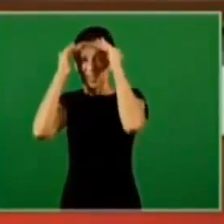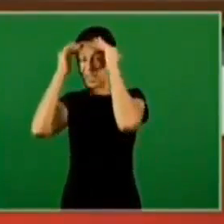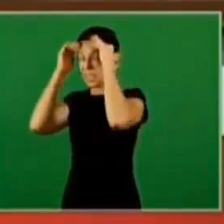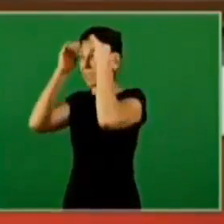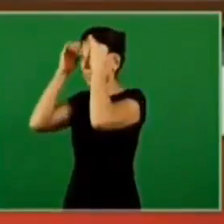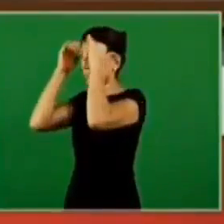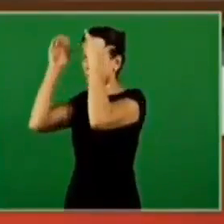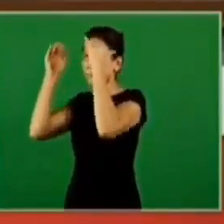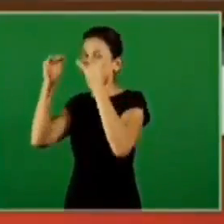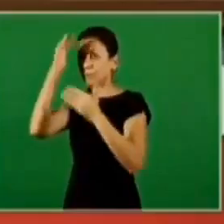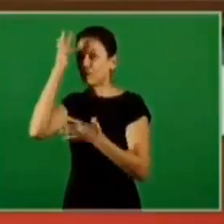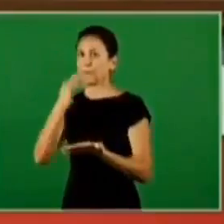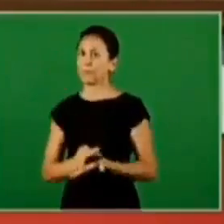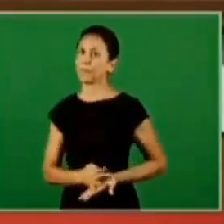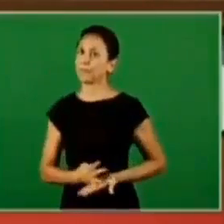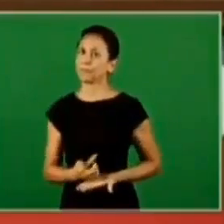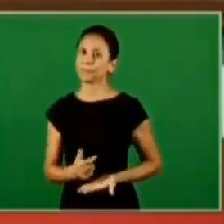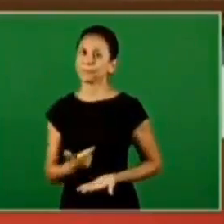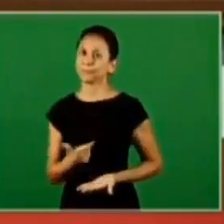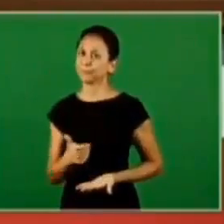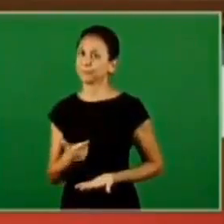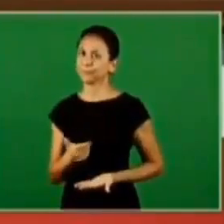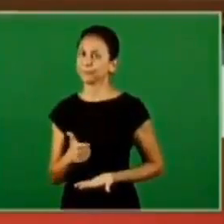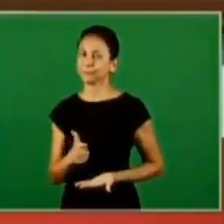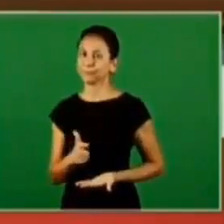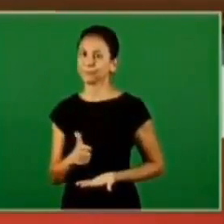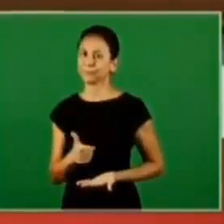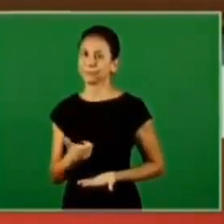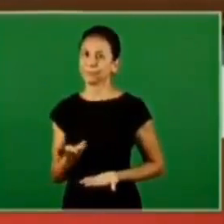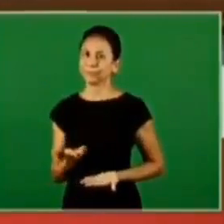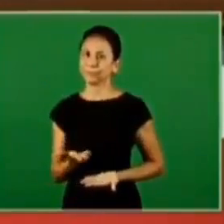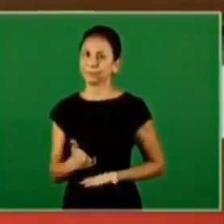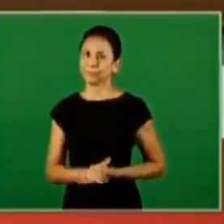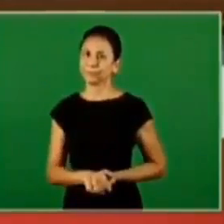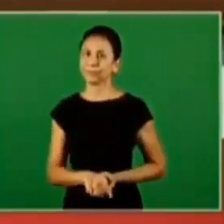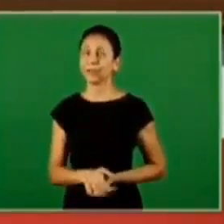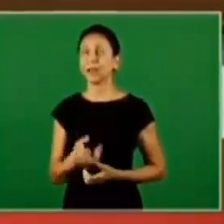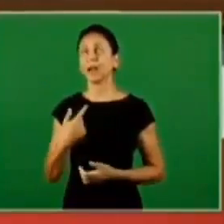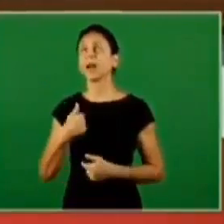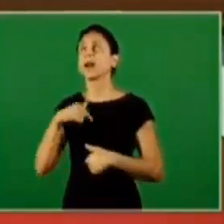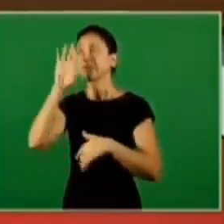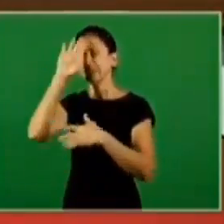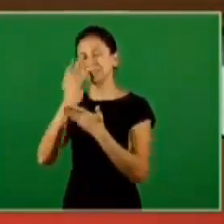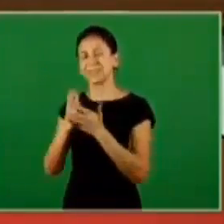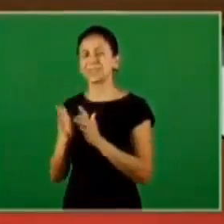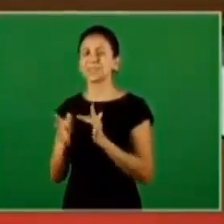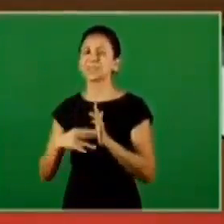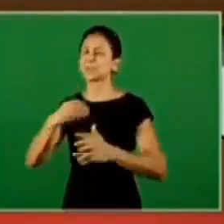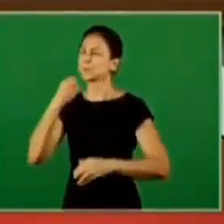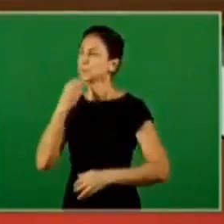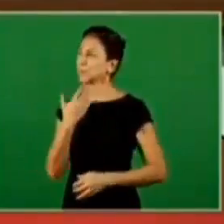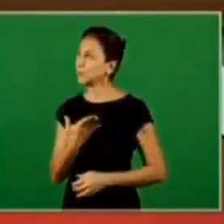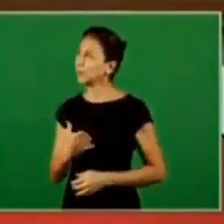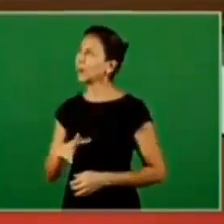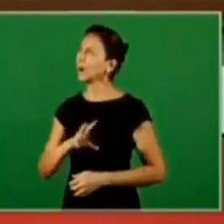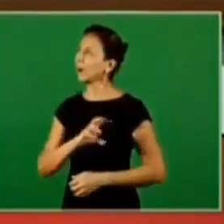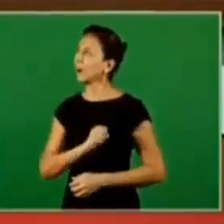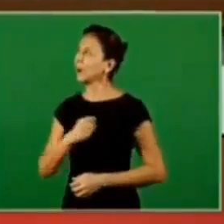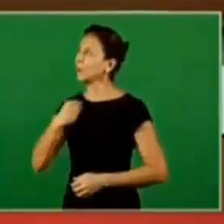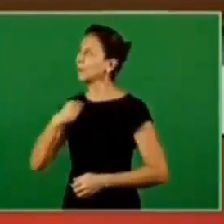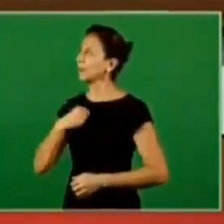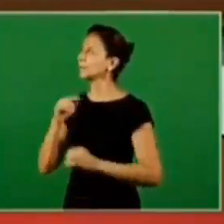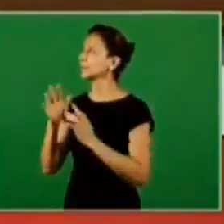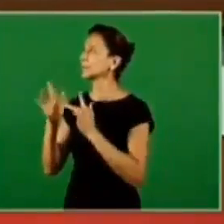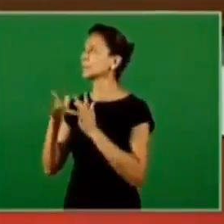obeying, there is no faith. It is what is called the knowledge of faith. I know that Jesus is